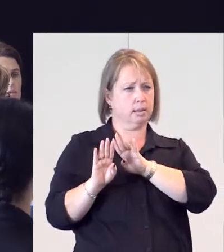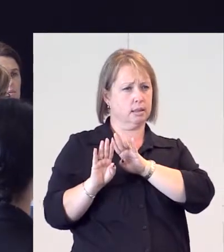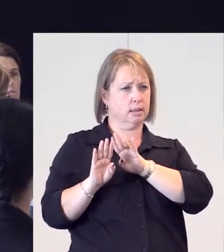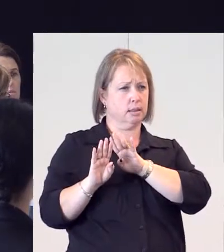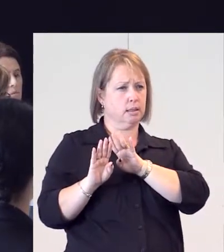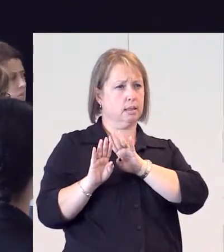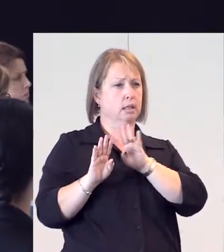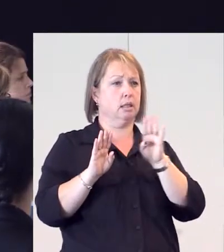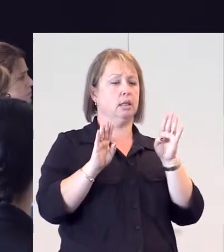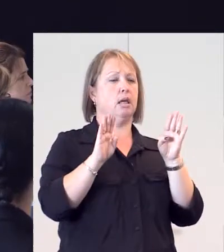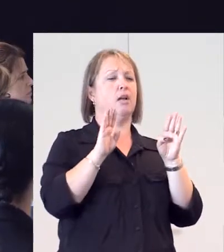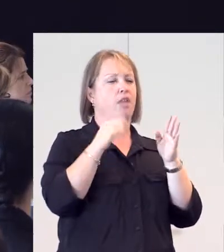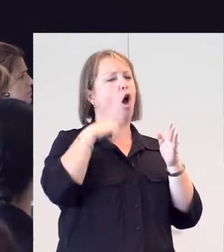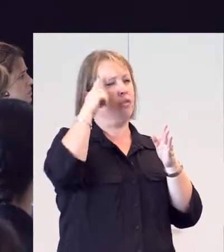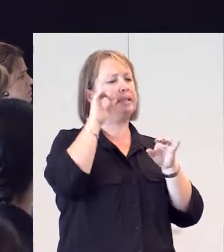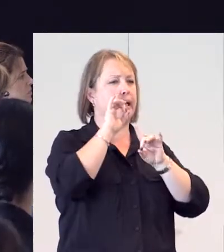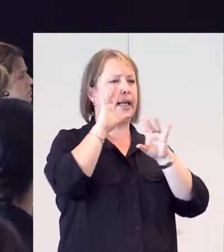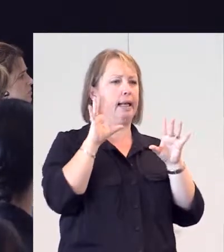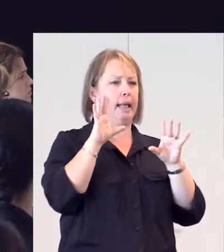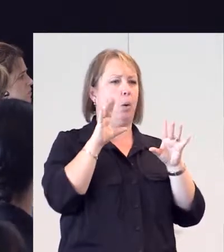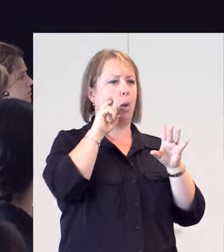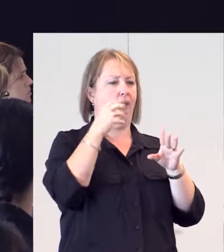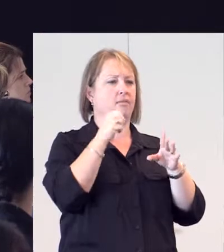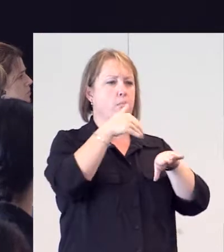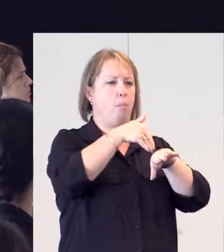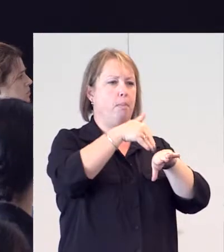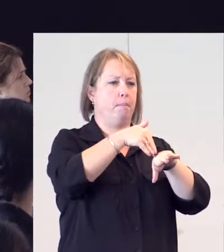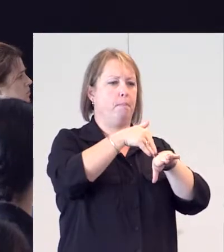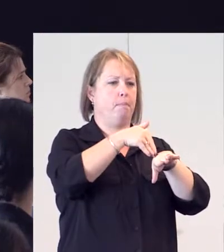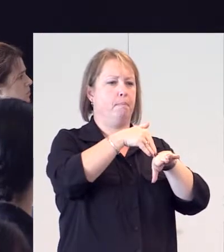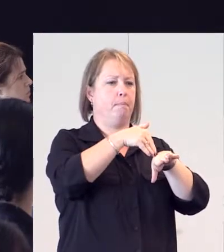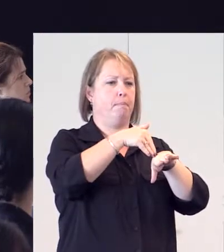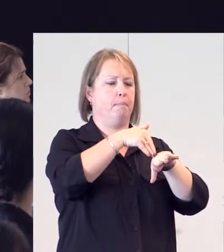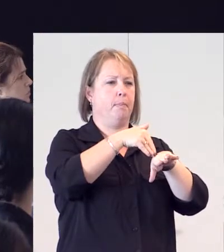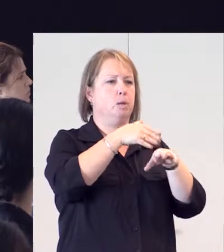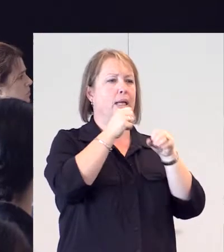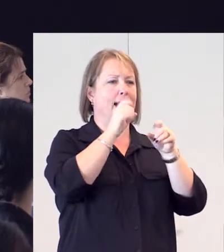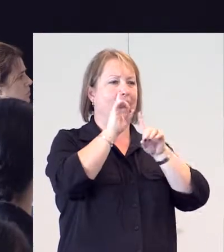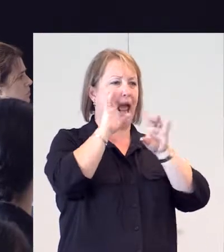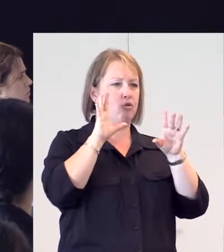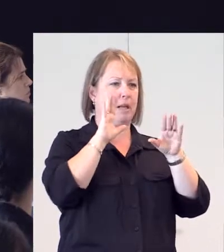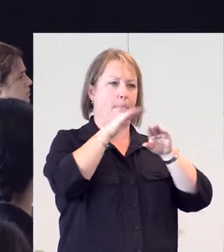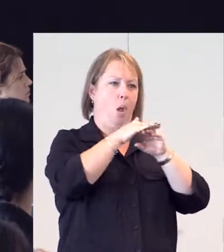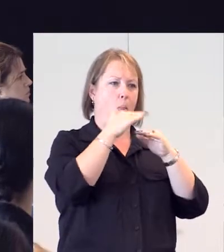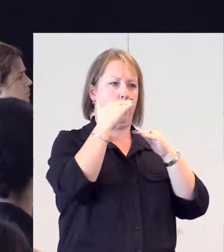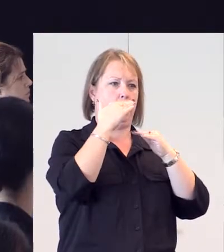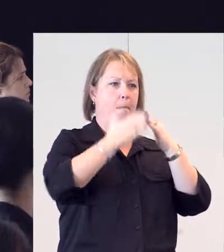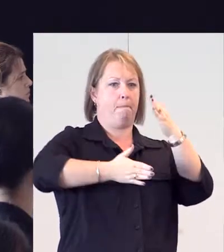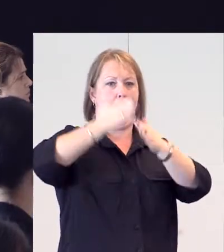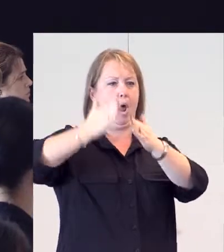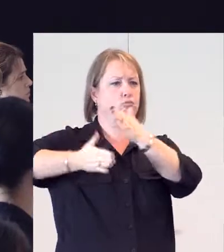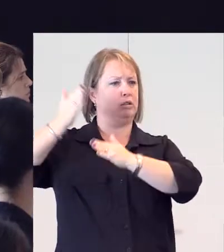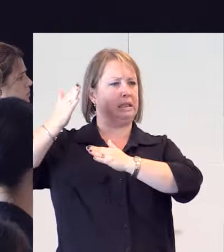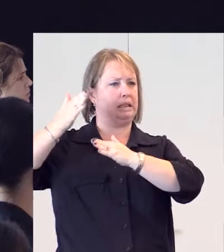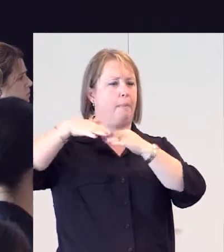I think it's clear that we're going to have trouble getting real clarity around the boundaries between